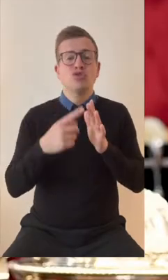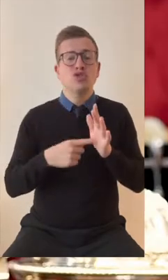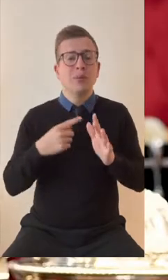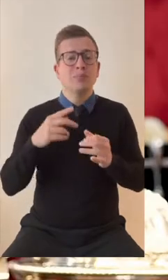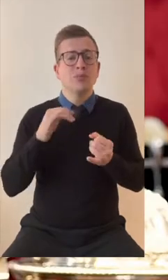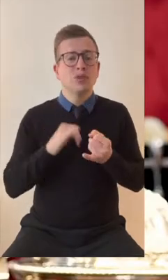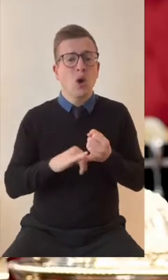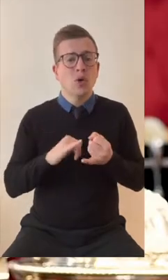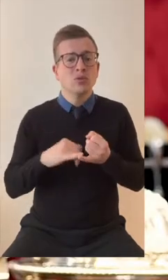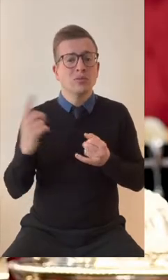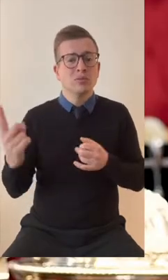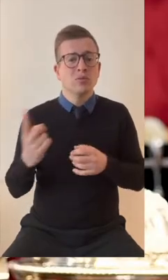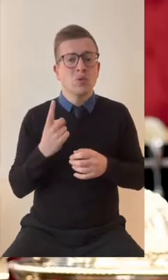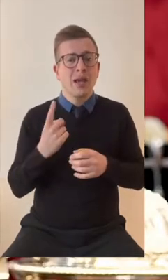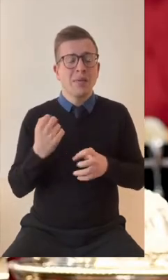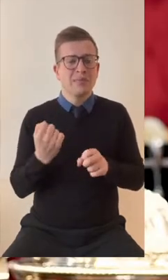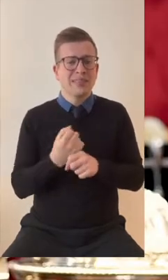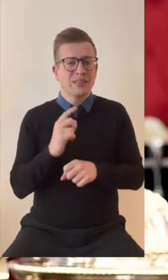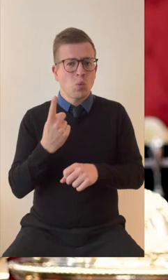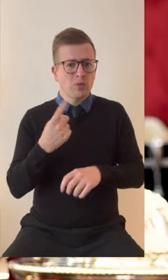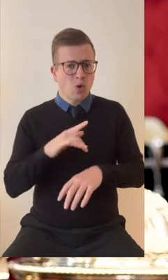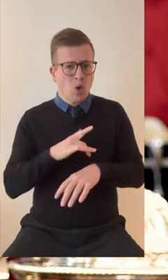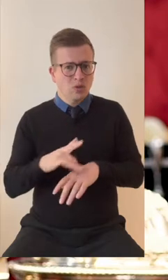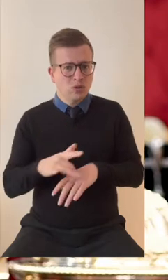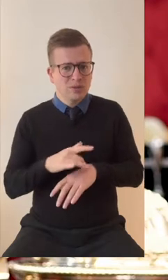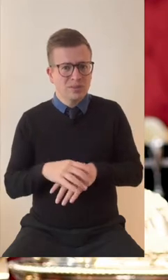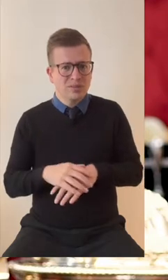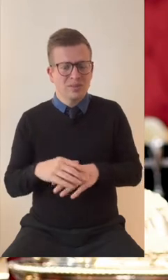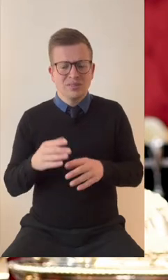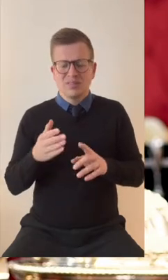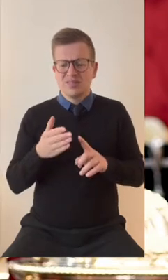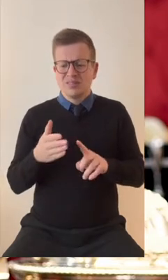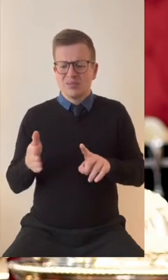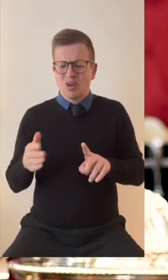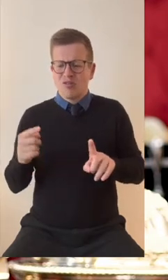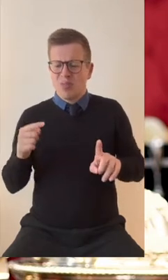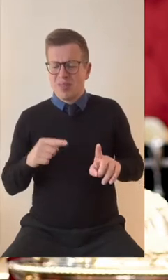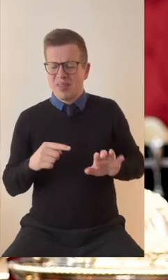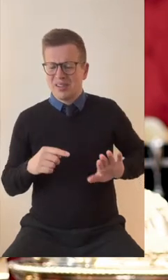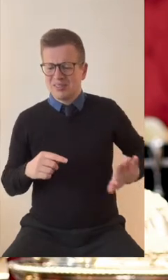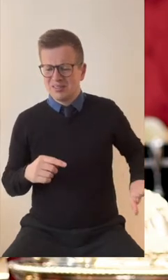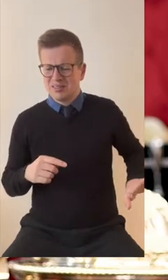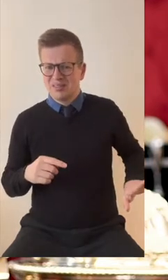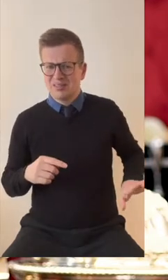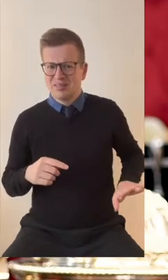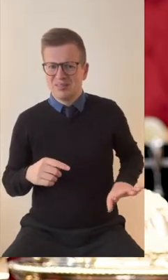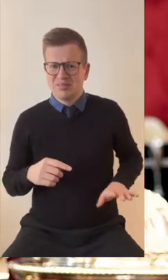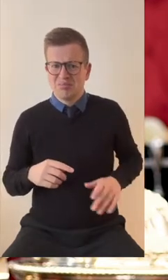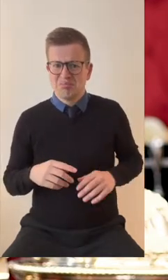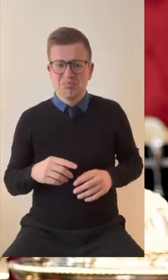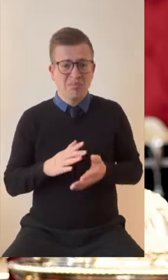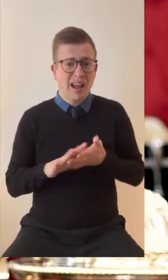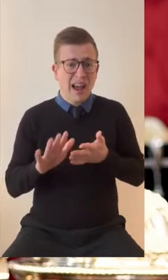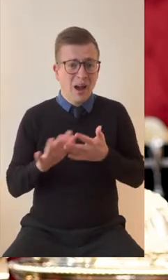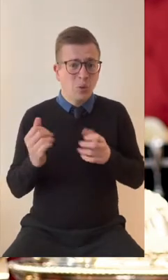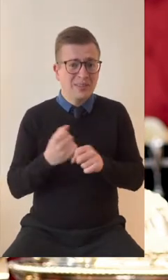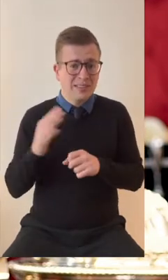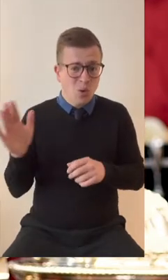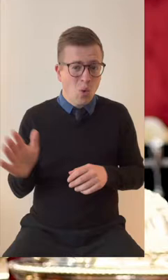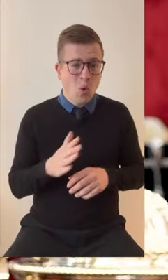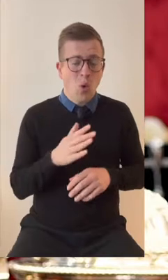who came and did a concert. Apart from that, I think I did every